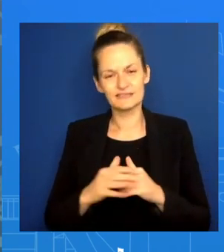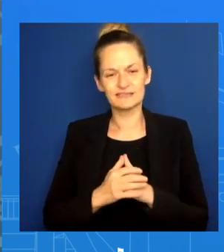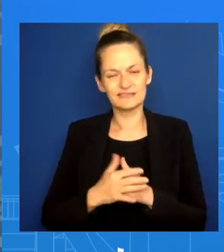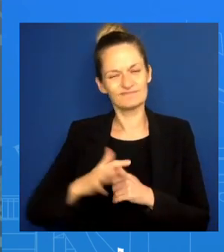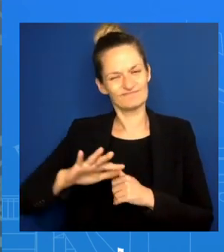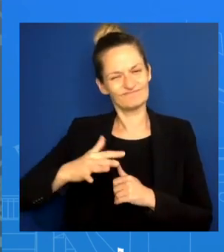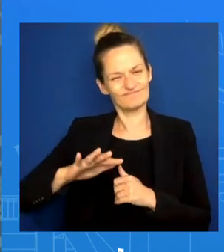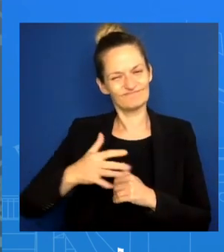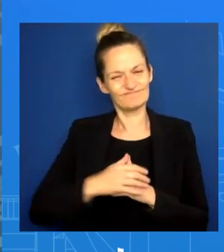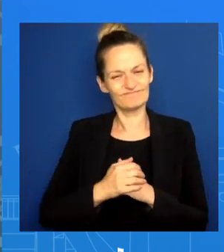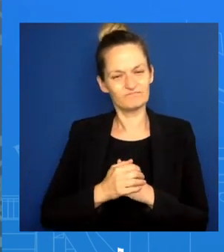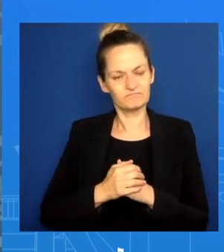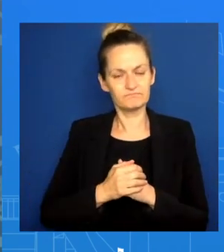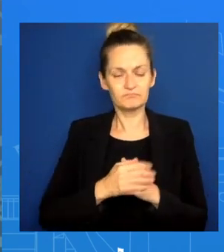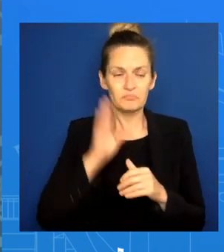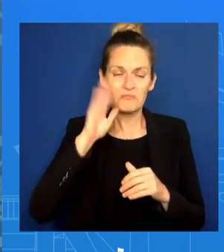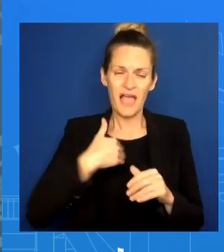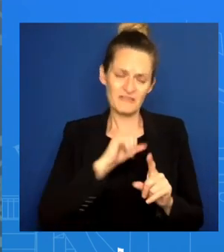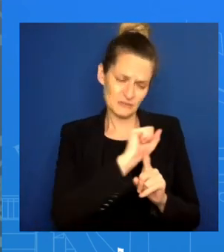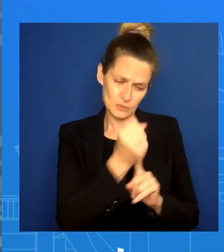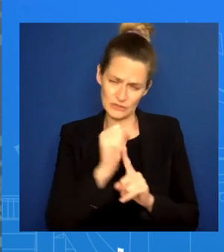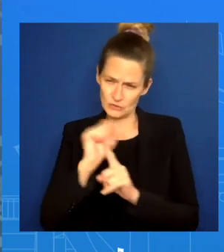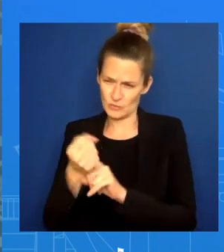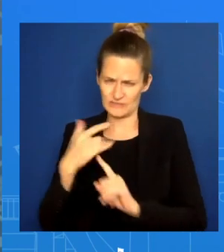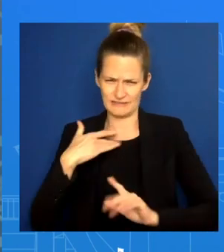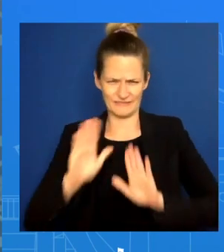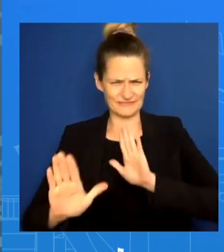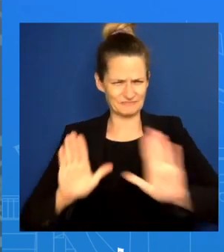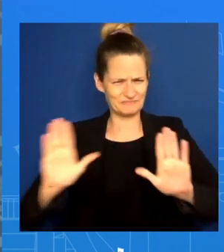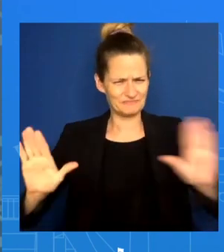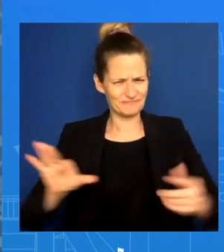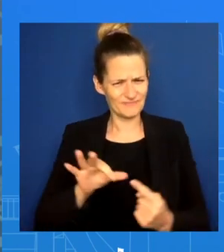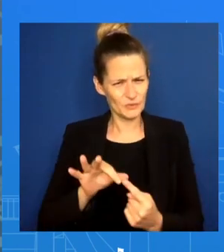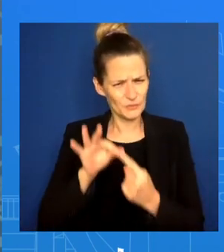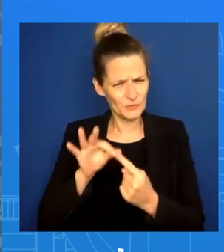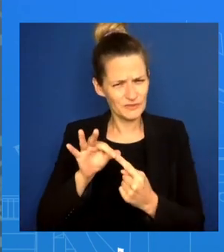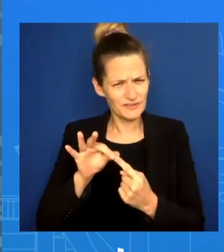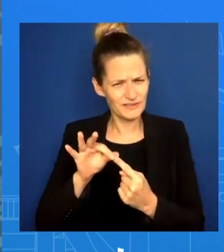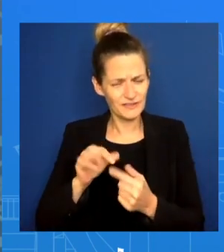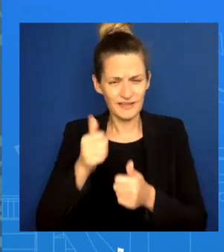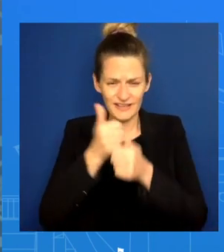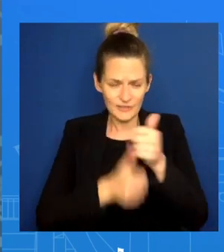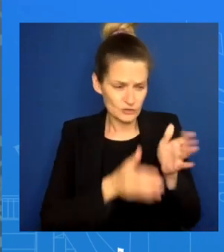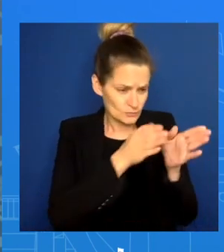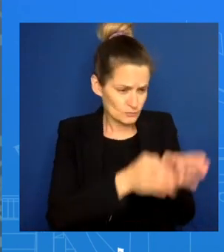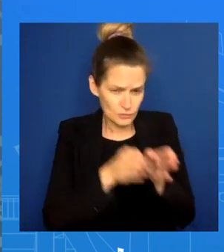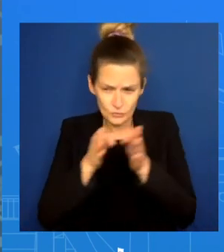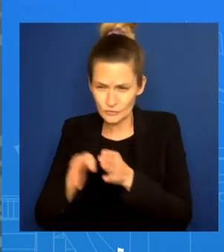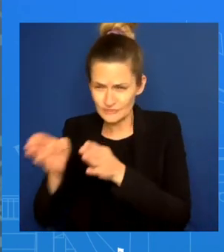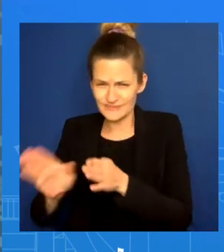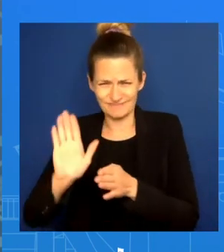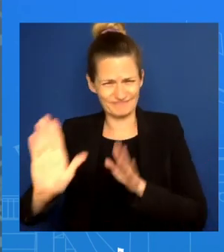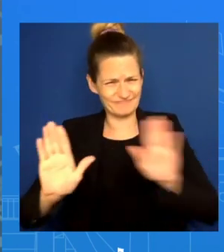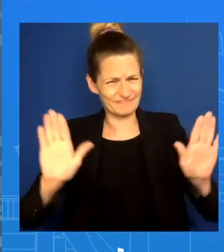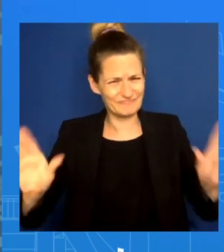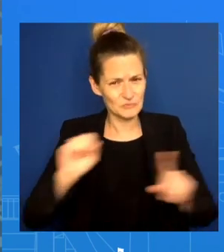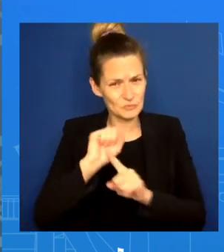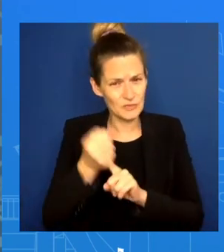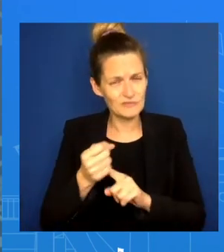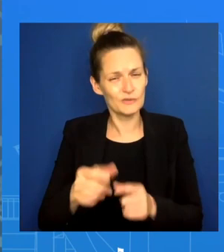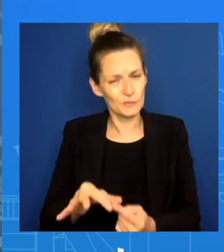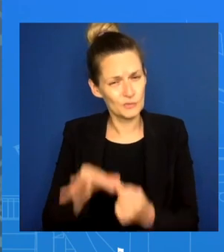of their detention is unique. The circumstances of how they're being held and under what